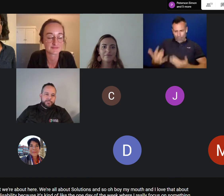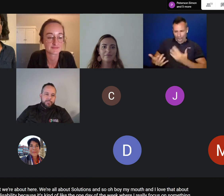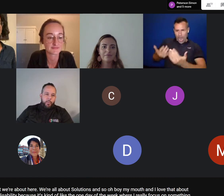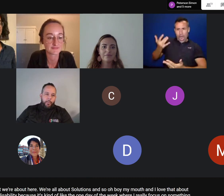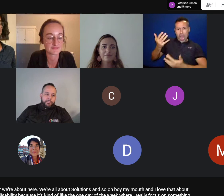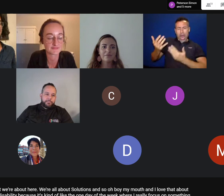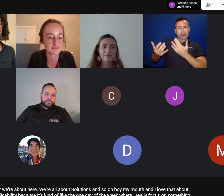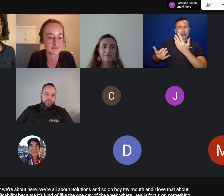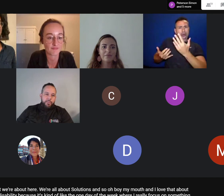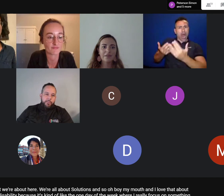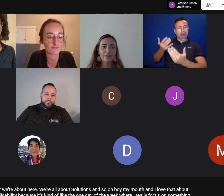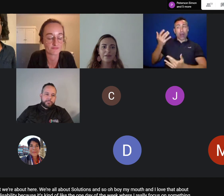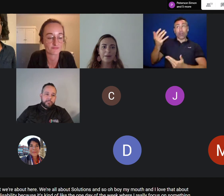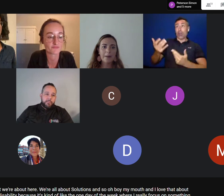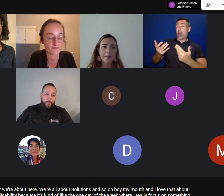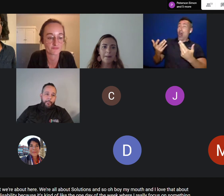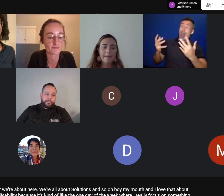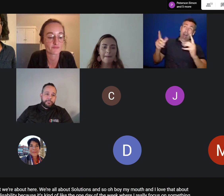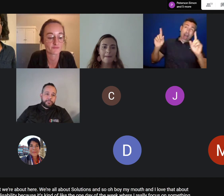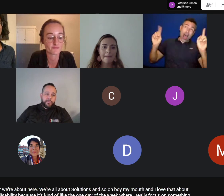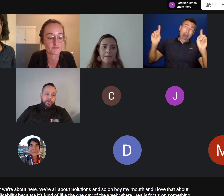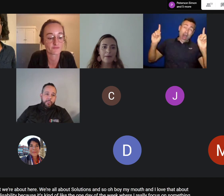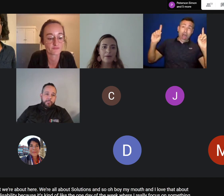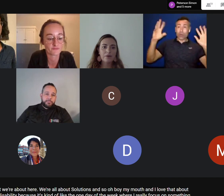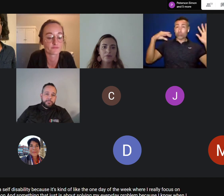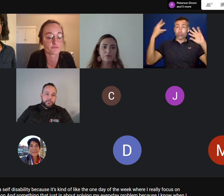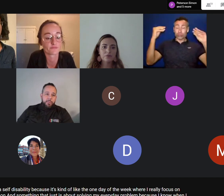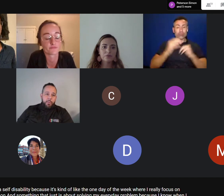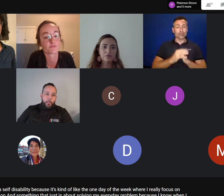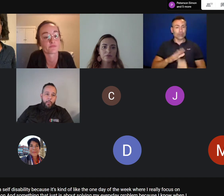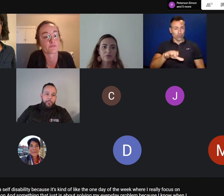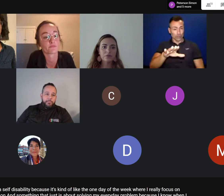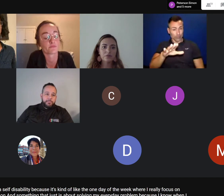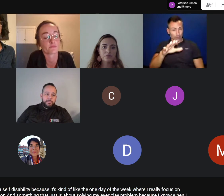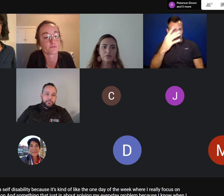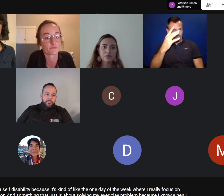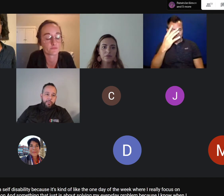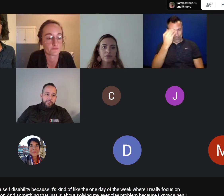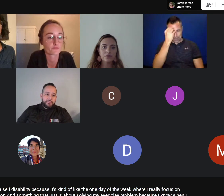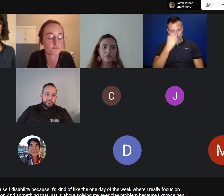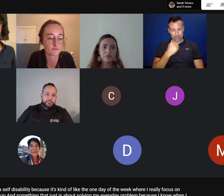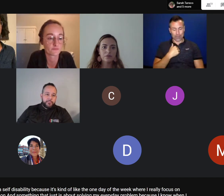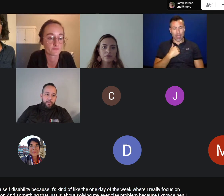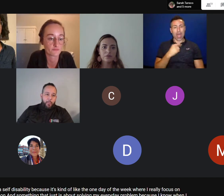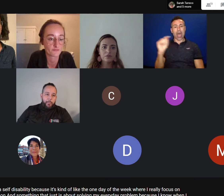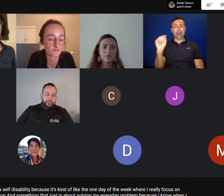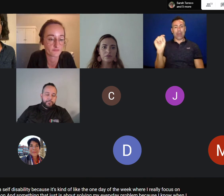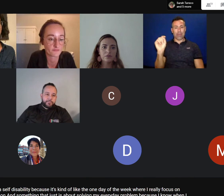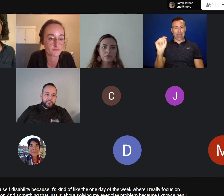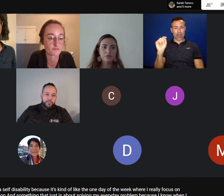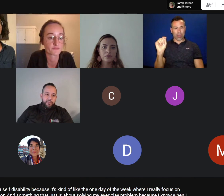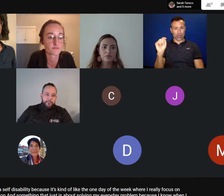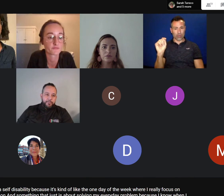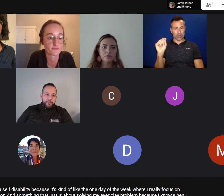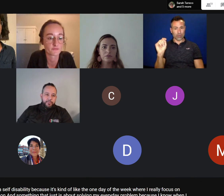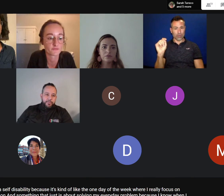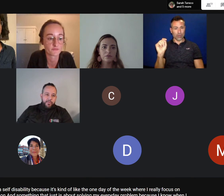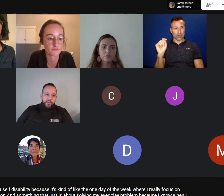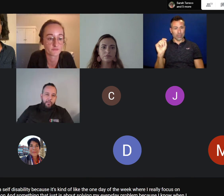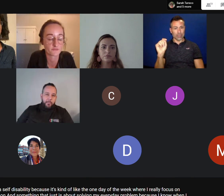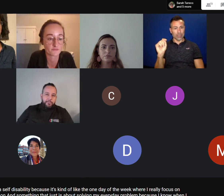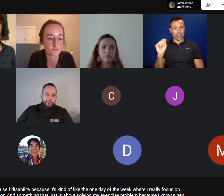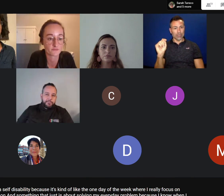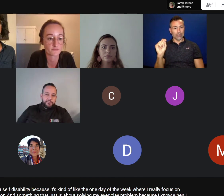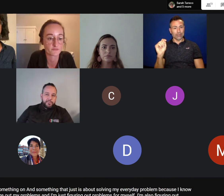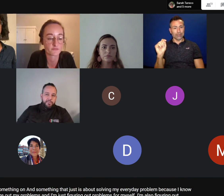So take a moment to process this. I was in the bedroom. Andy had stepped out of the apartment to go to the